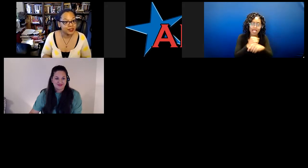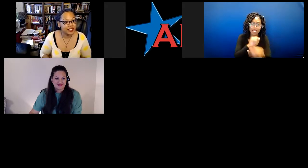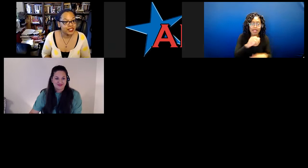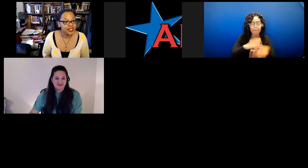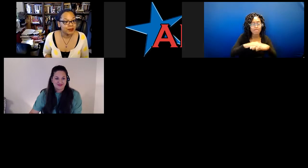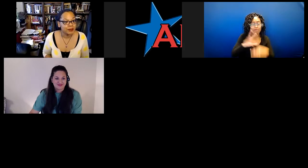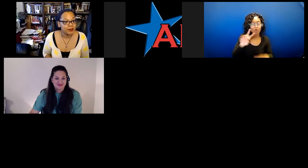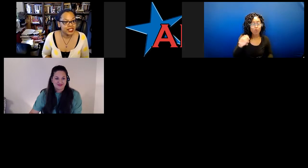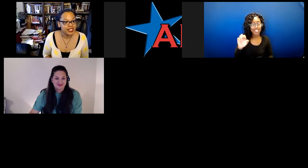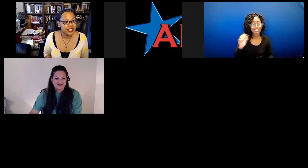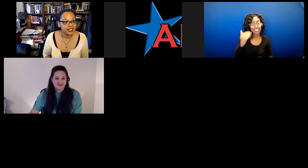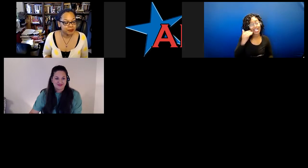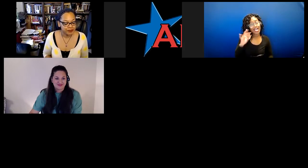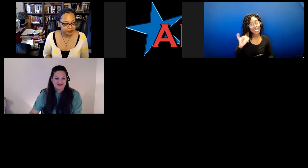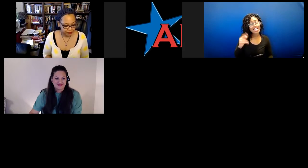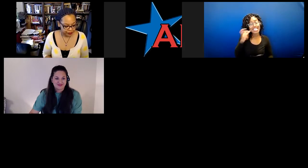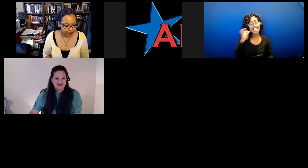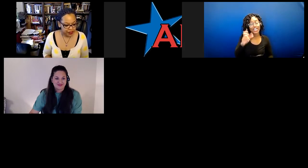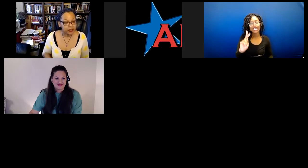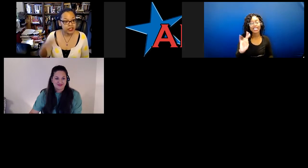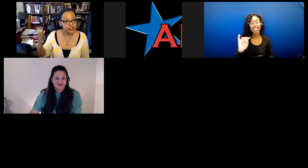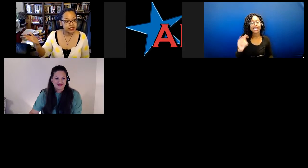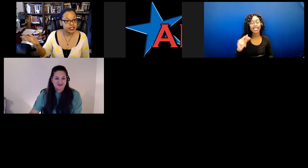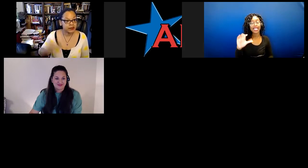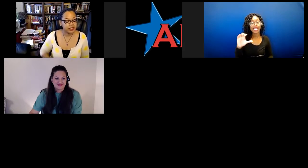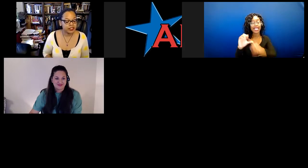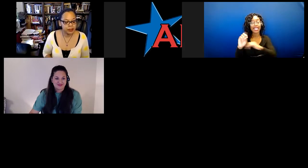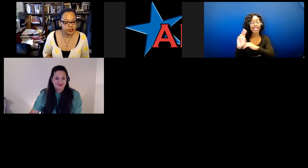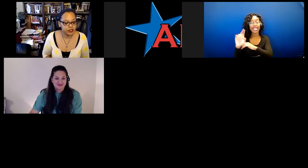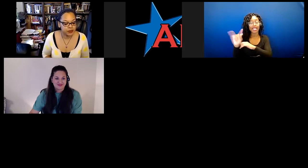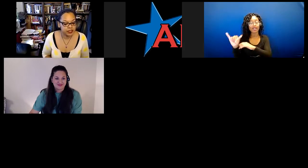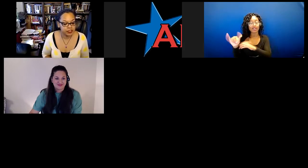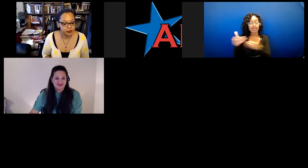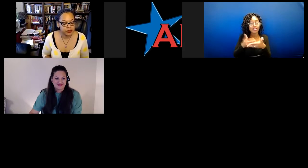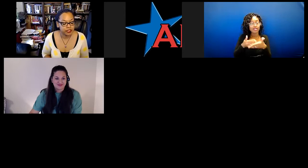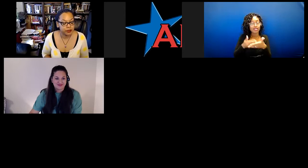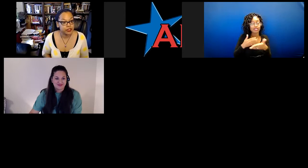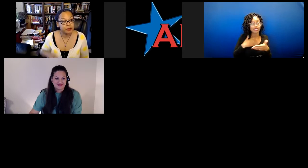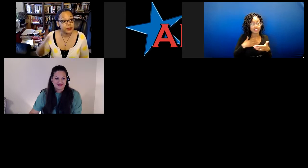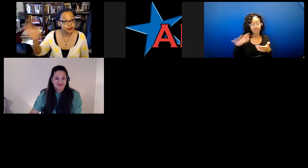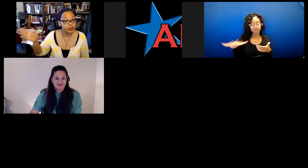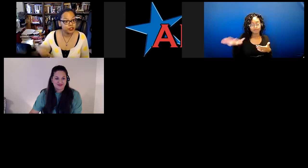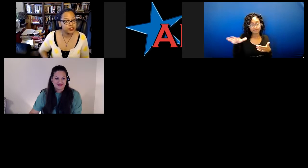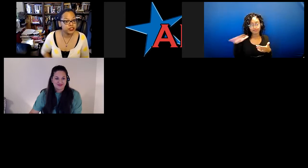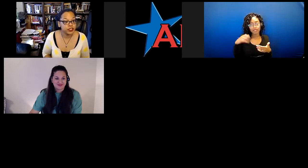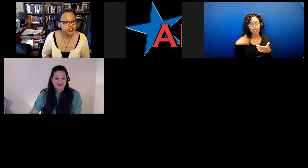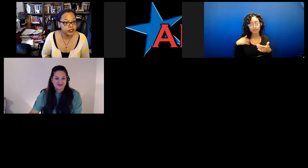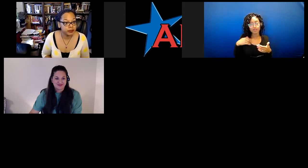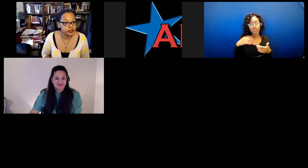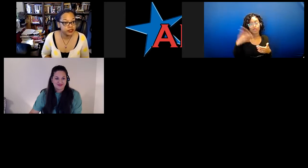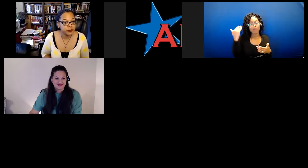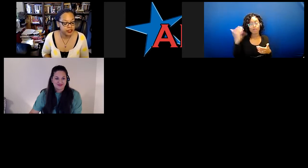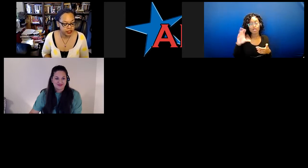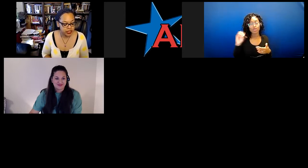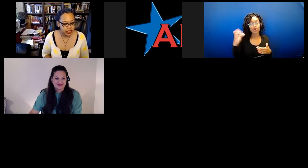Seattle, in King County, alongside my co-chair with Seattle Disabilities Commission, or former co-chair of Seattle